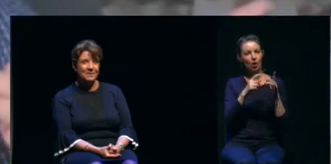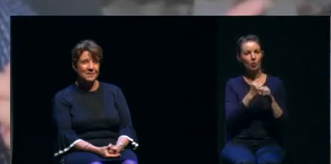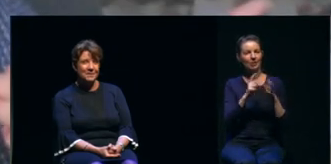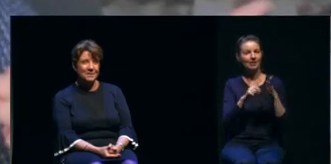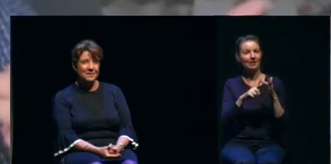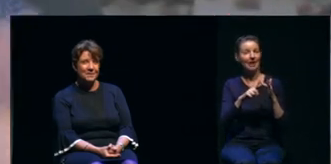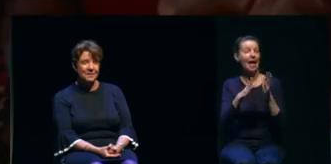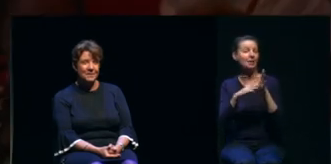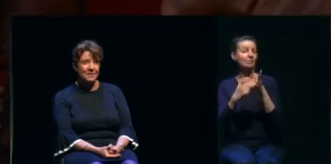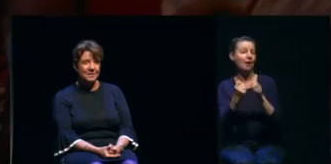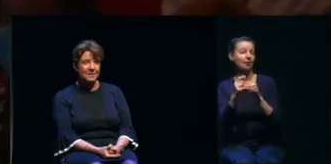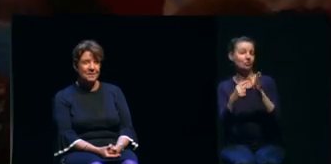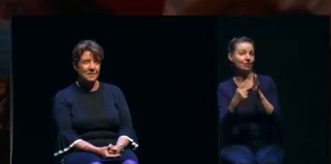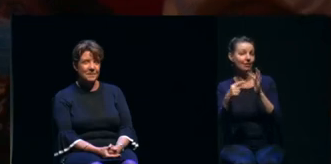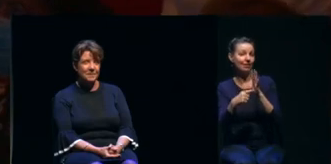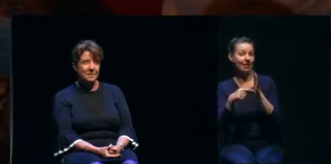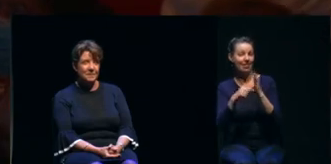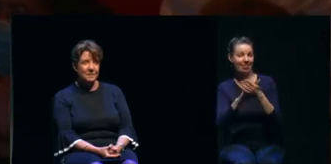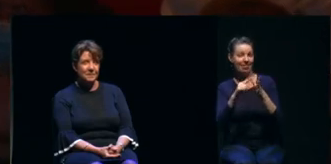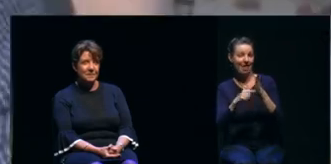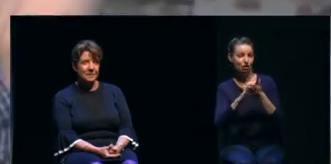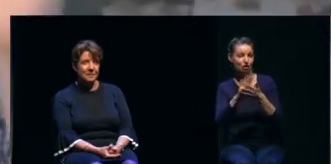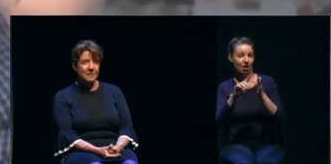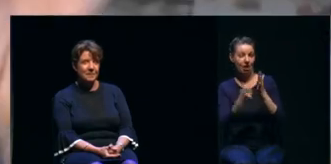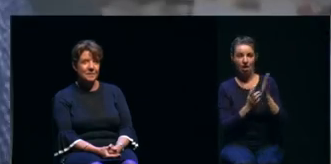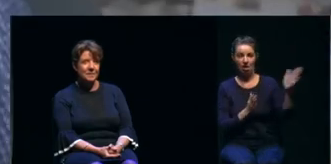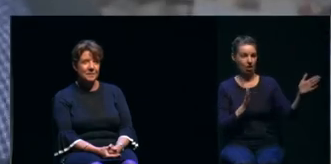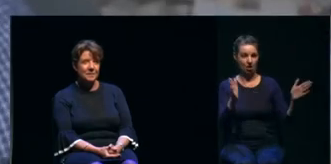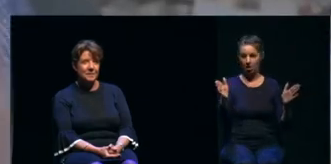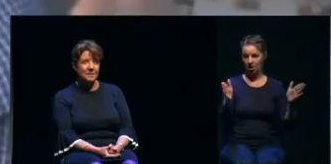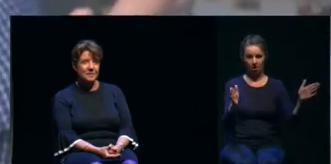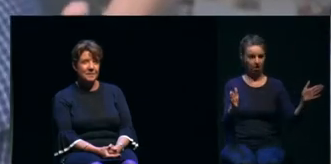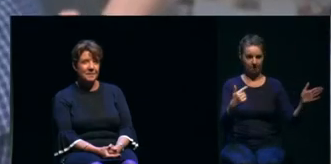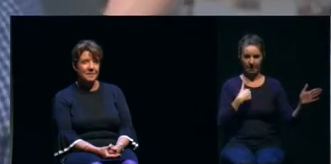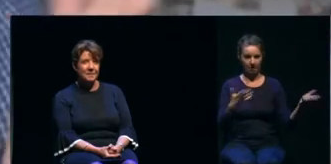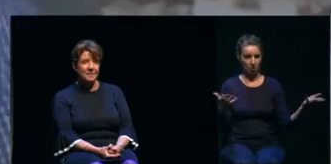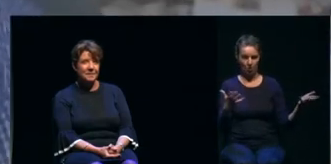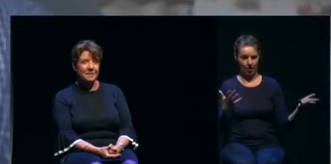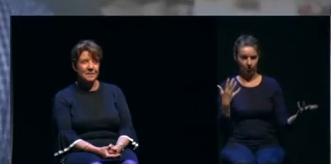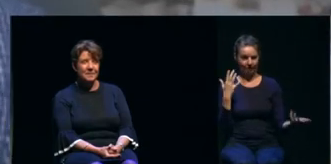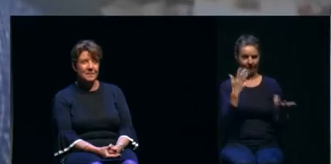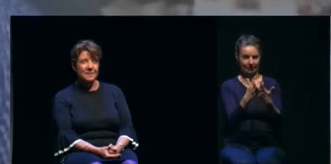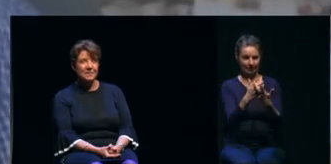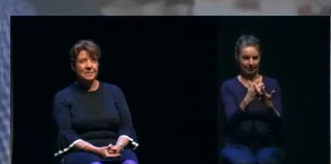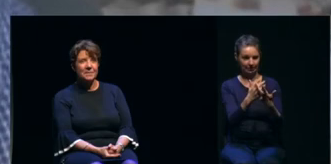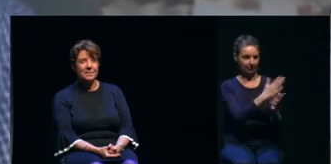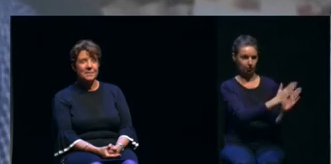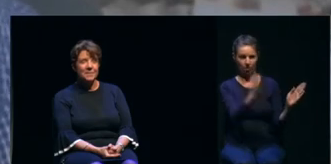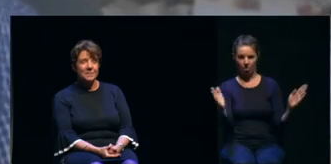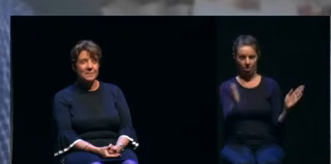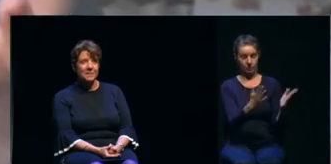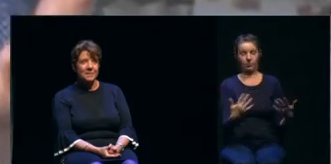life. So... and trying to work out who you are between those two women, you know, be difficult.